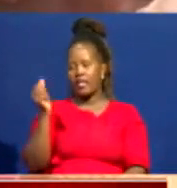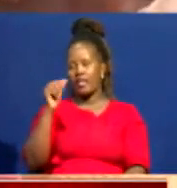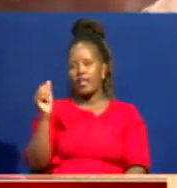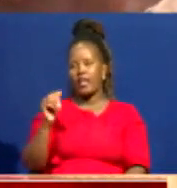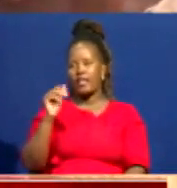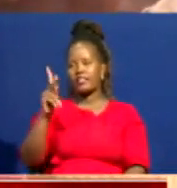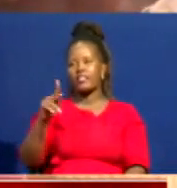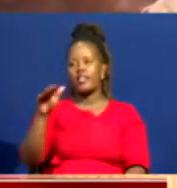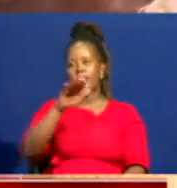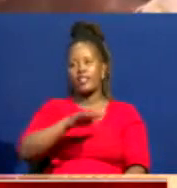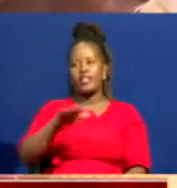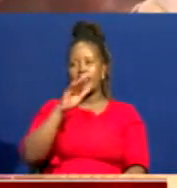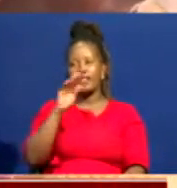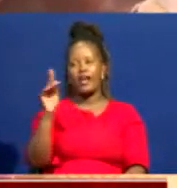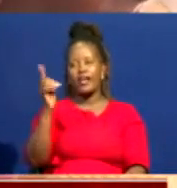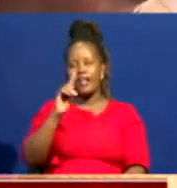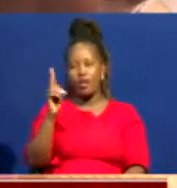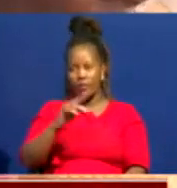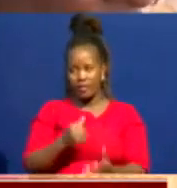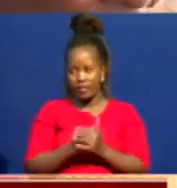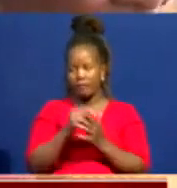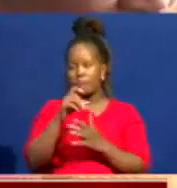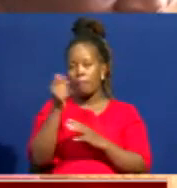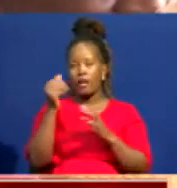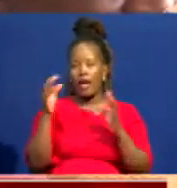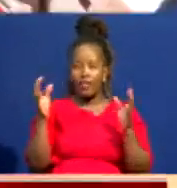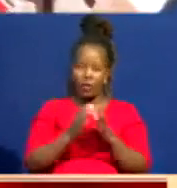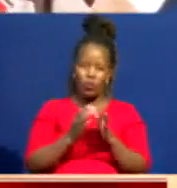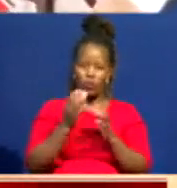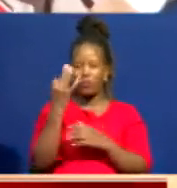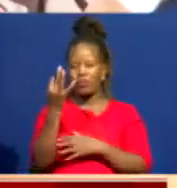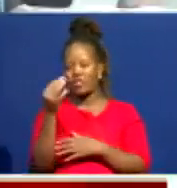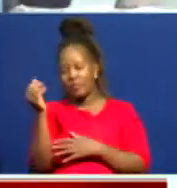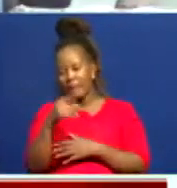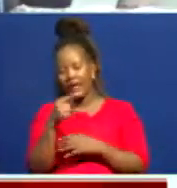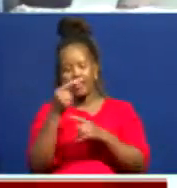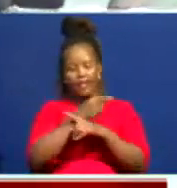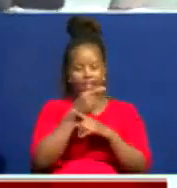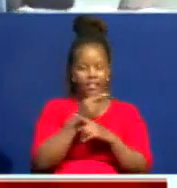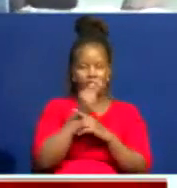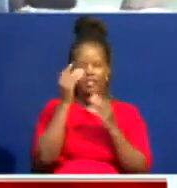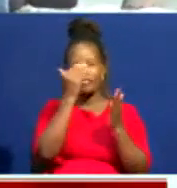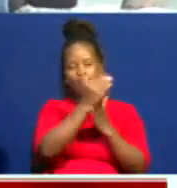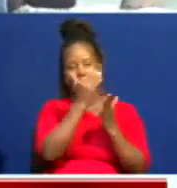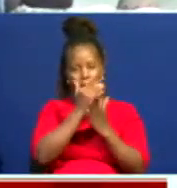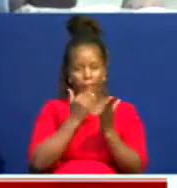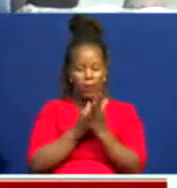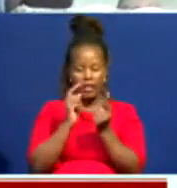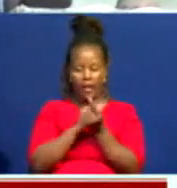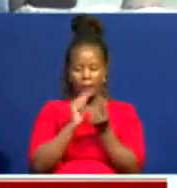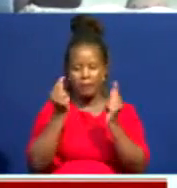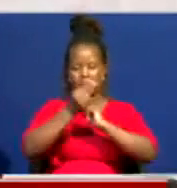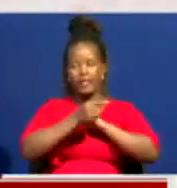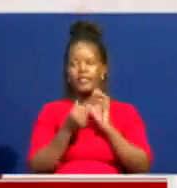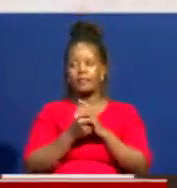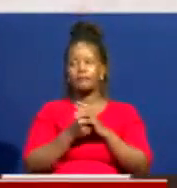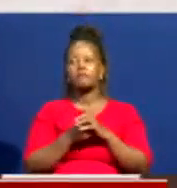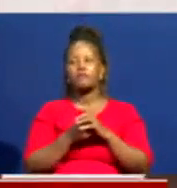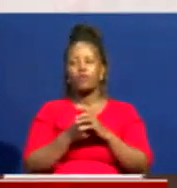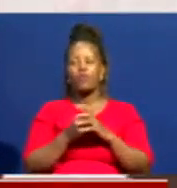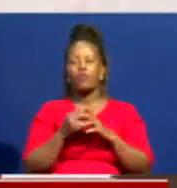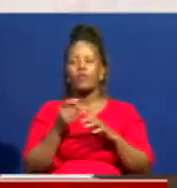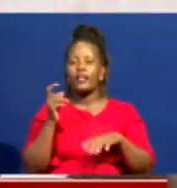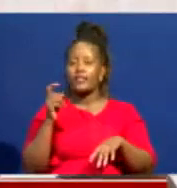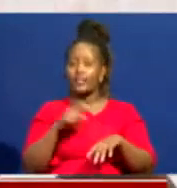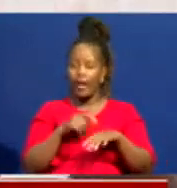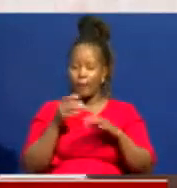in Nairobi. Another cohort underwent a three-month rehab program in various rehabilitation centers. Time is now for us to